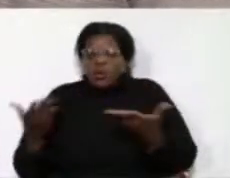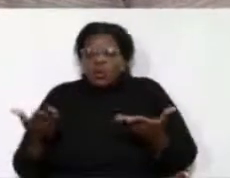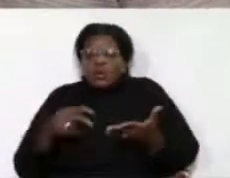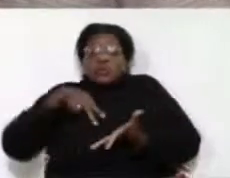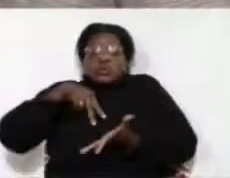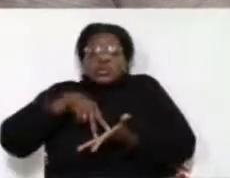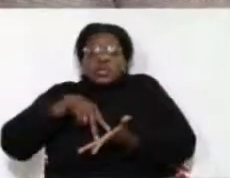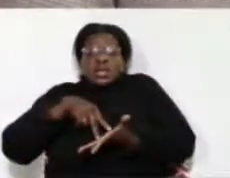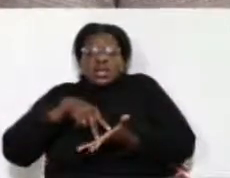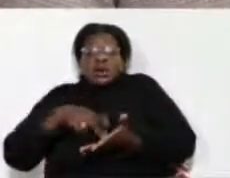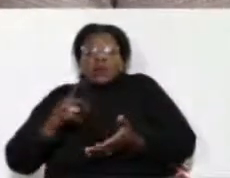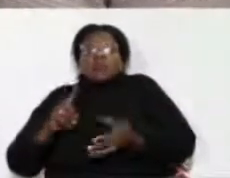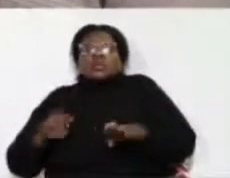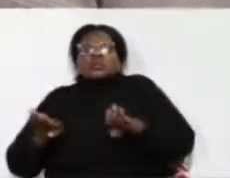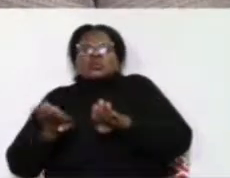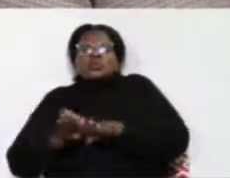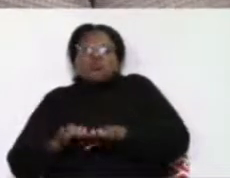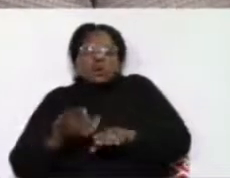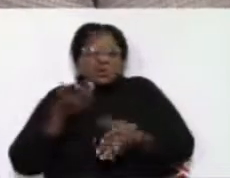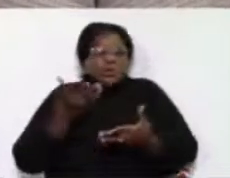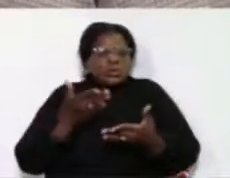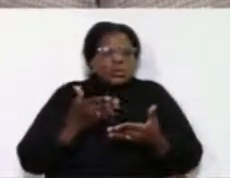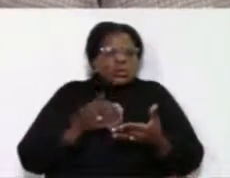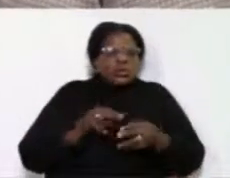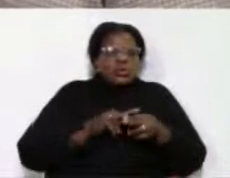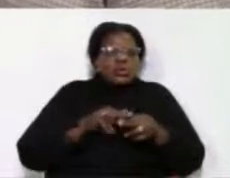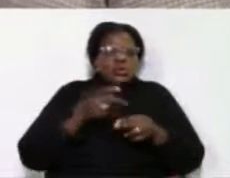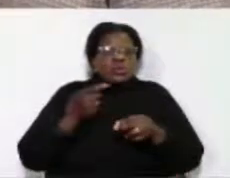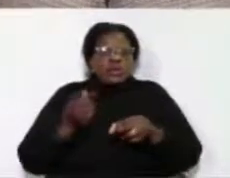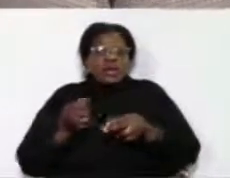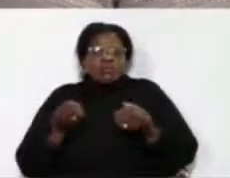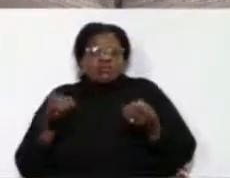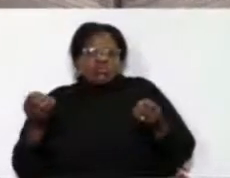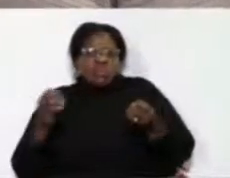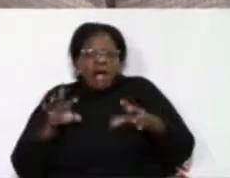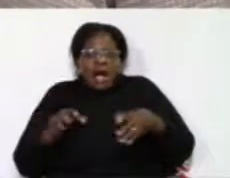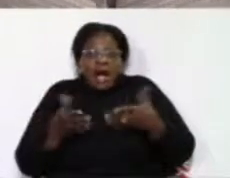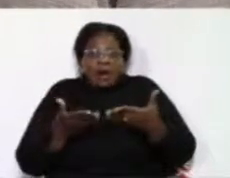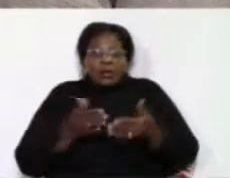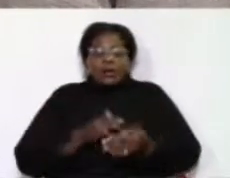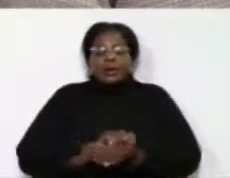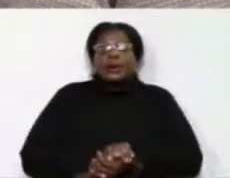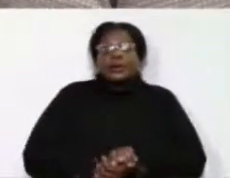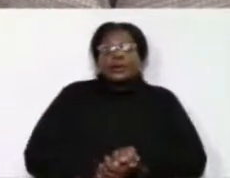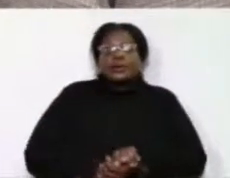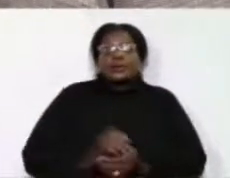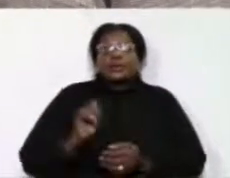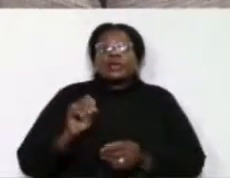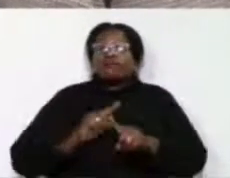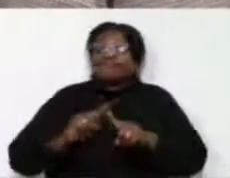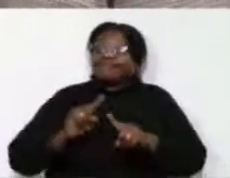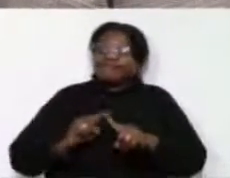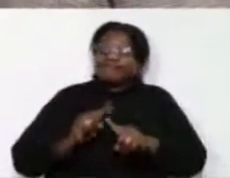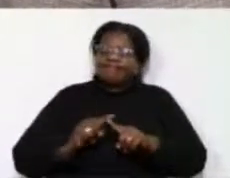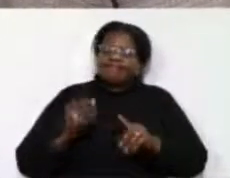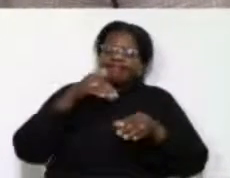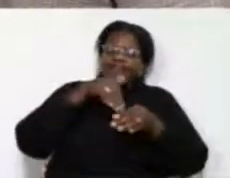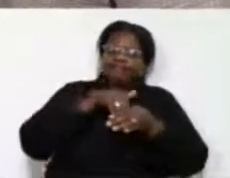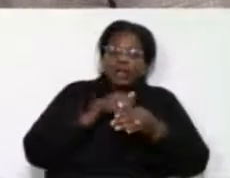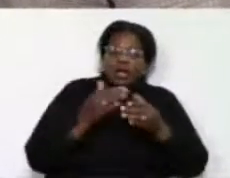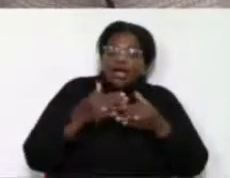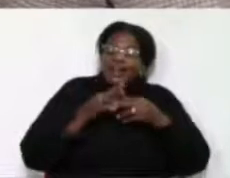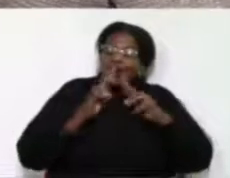underspending, or even if you're recording enough operating expenses. So if I can go quickly, and I hope it doesn't confuse people